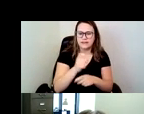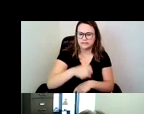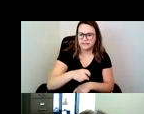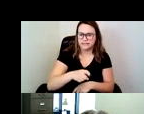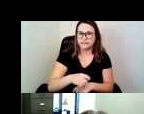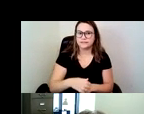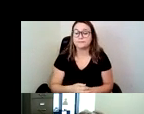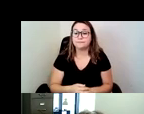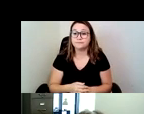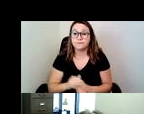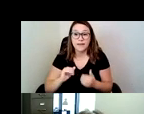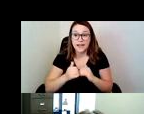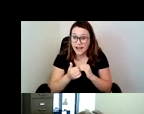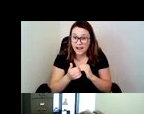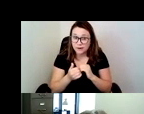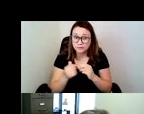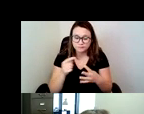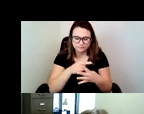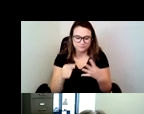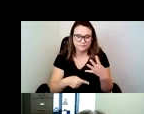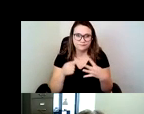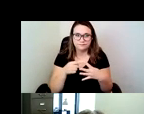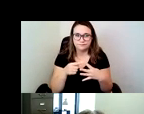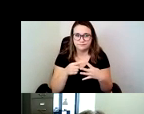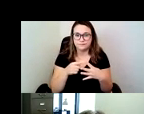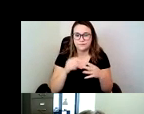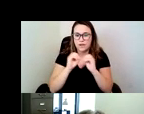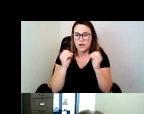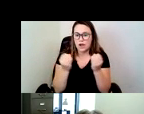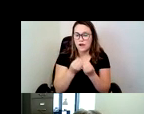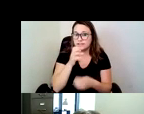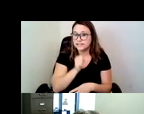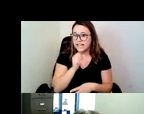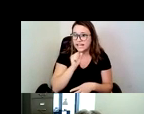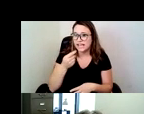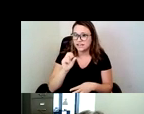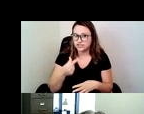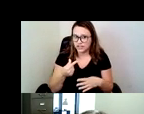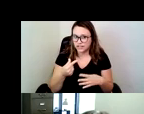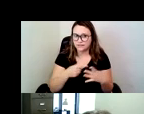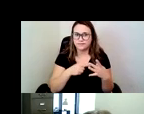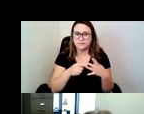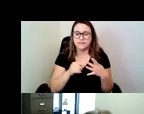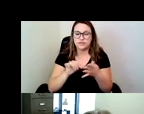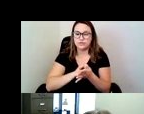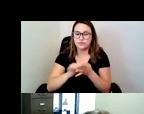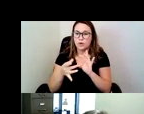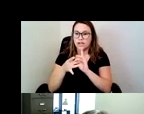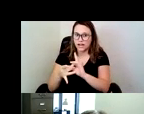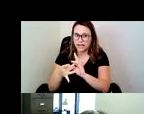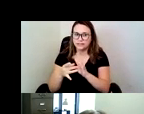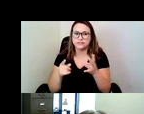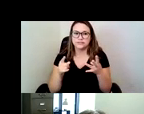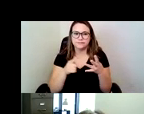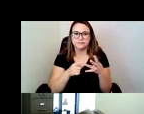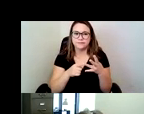through the work of 4 units: the Office for Aging, that you'll hear about a lot today, New York Connect, the